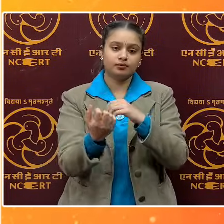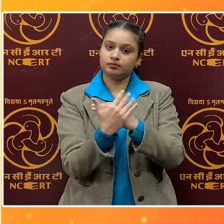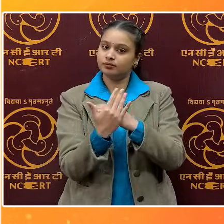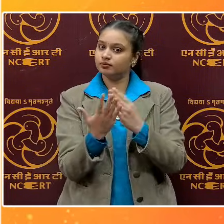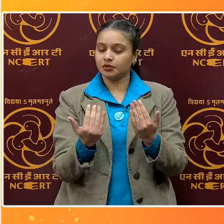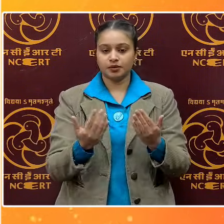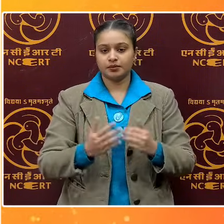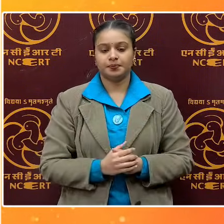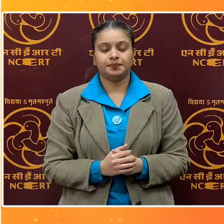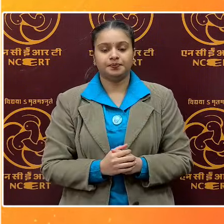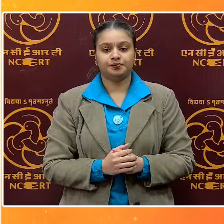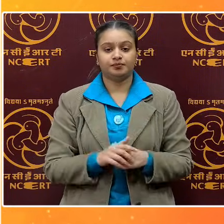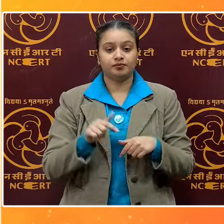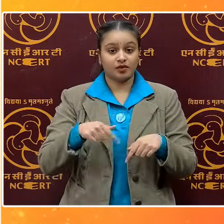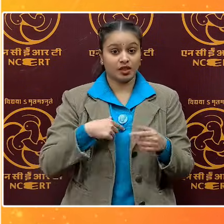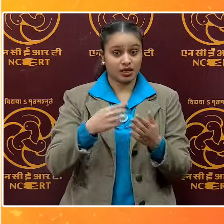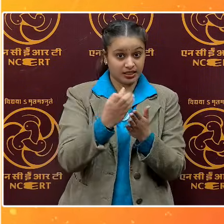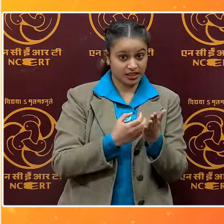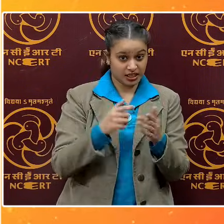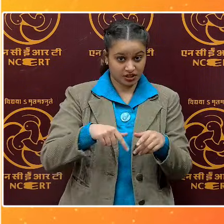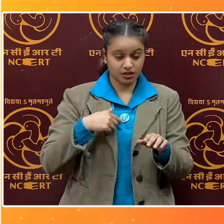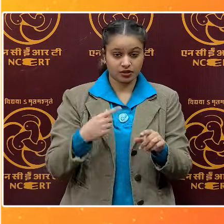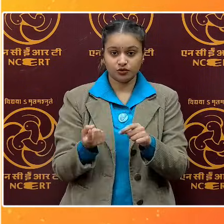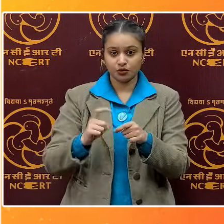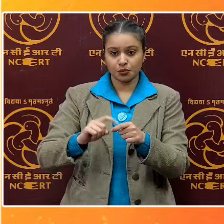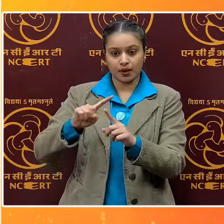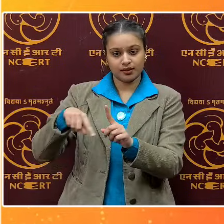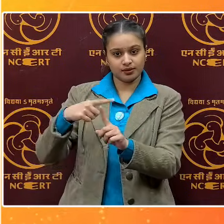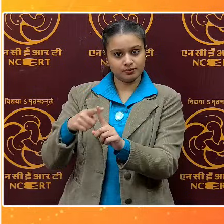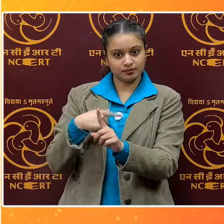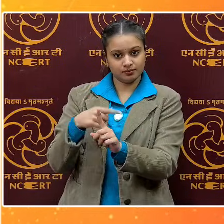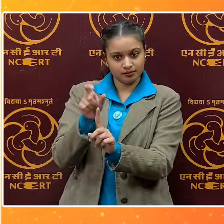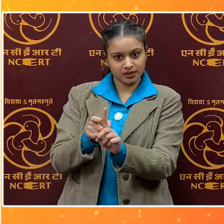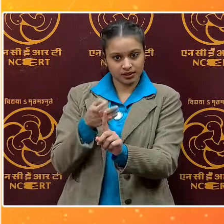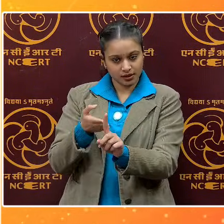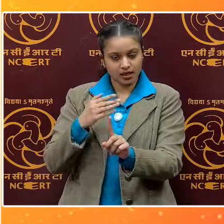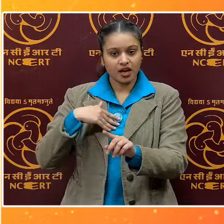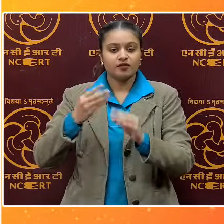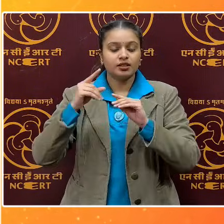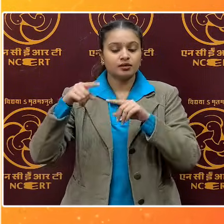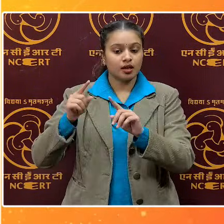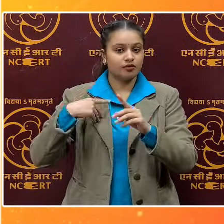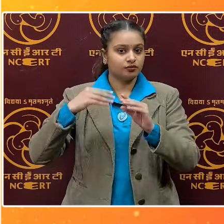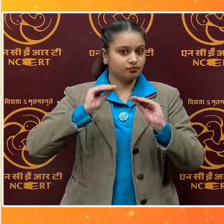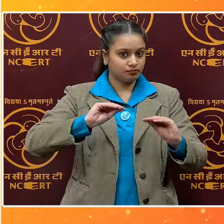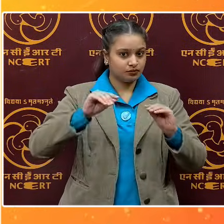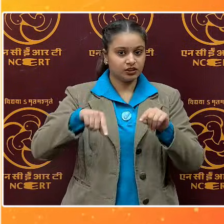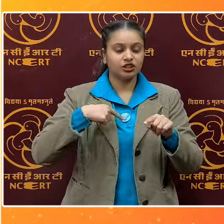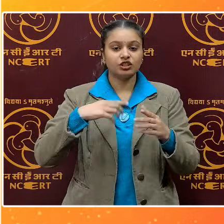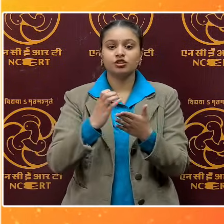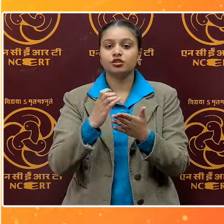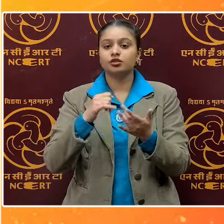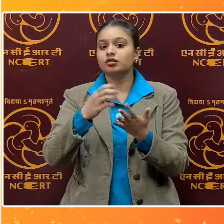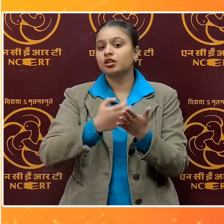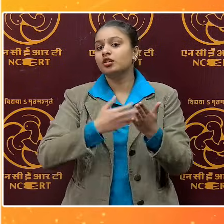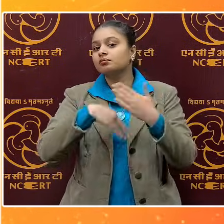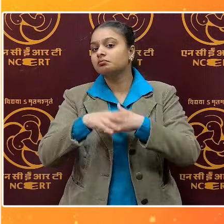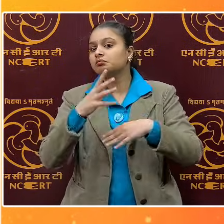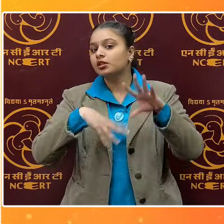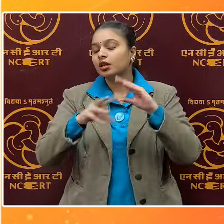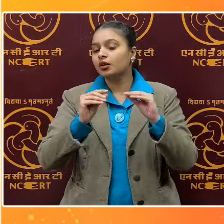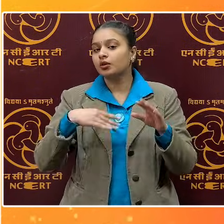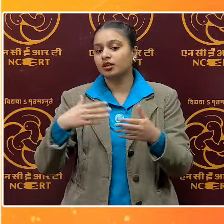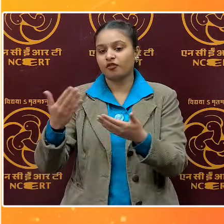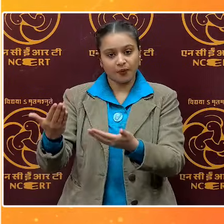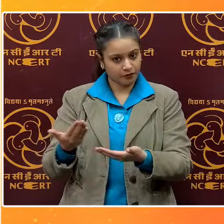Now, for this session, we are joined by our expert who will tell us what exactly we are going to learn in the session today. So, please join me